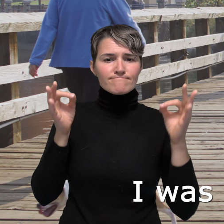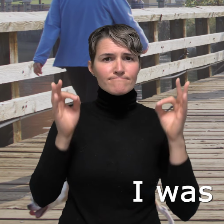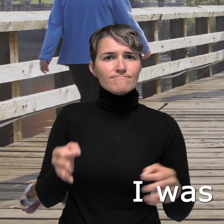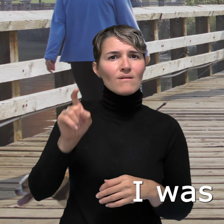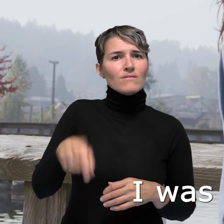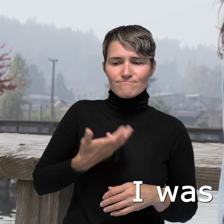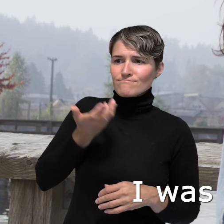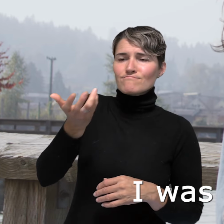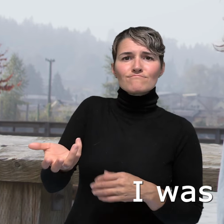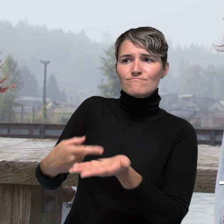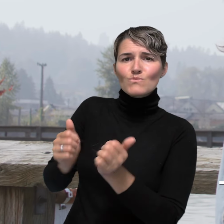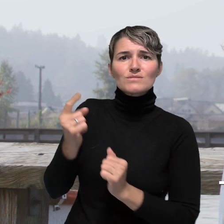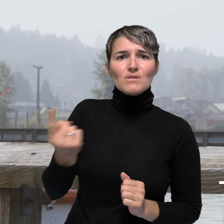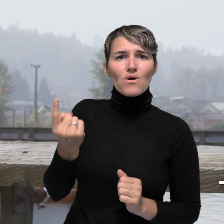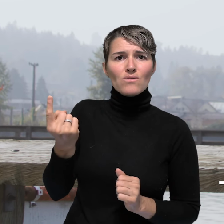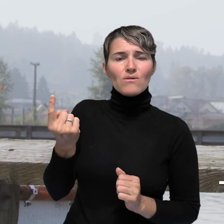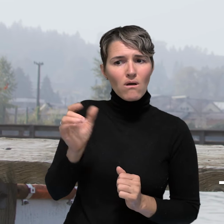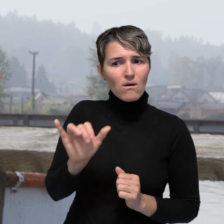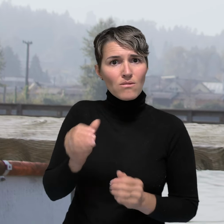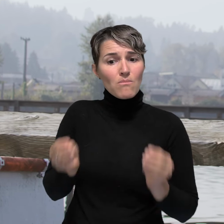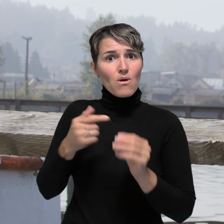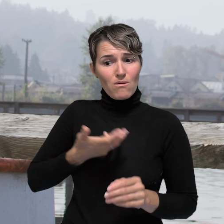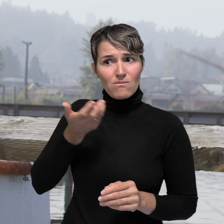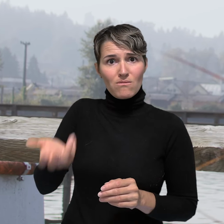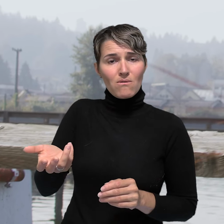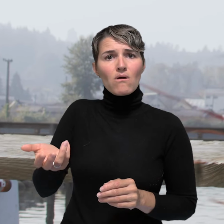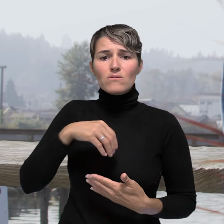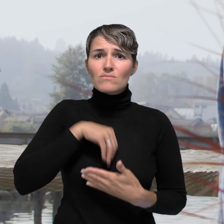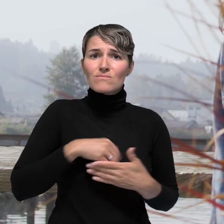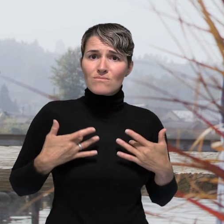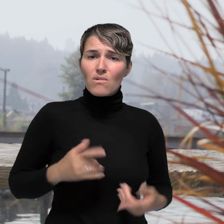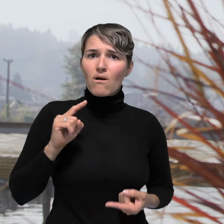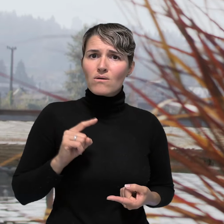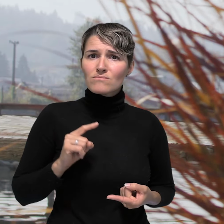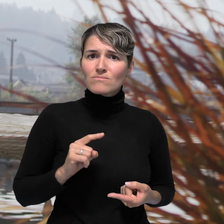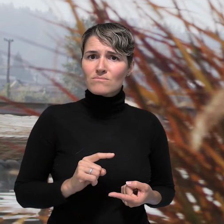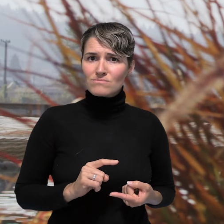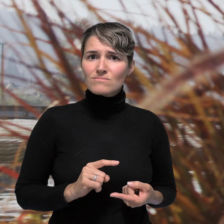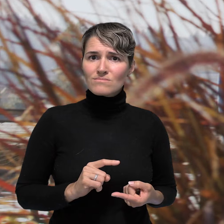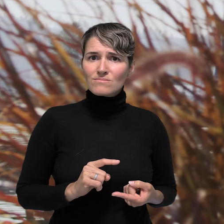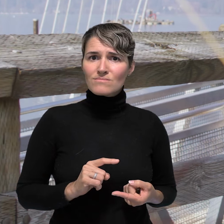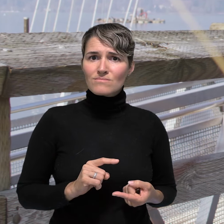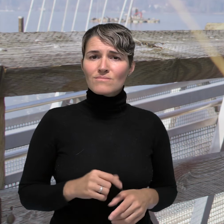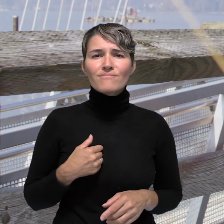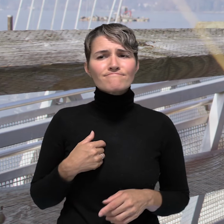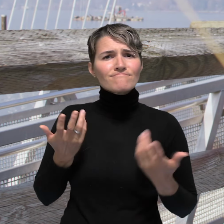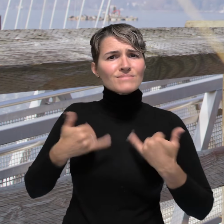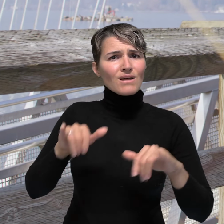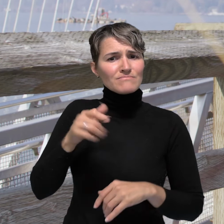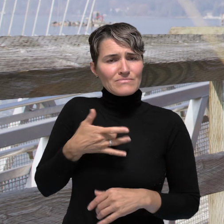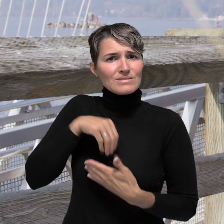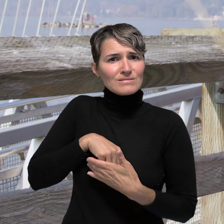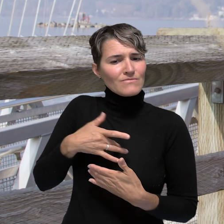decided I was finally going to talk to someone. So the more I talked about it, the less I felt it inside. I still feel it. I still